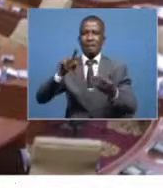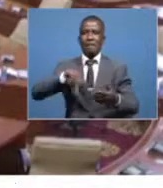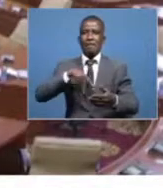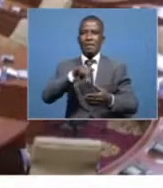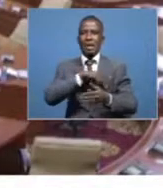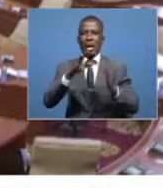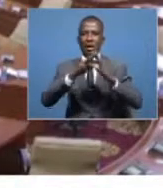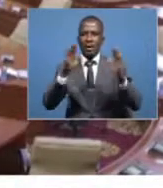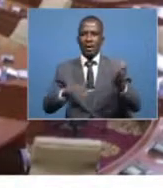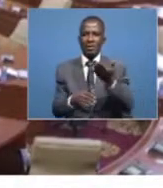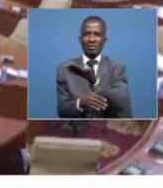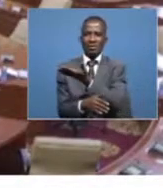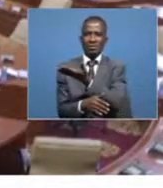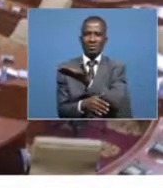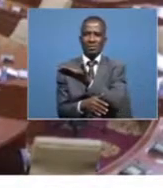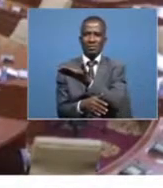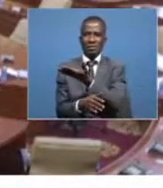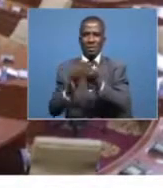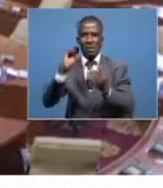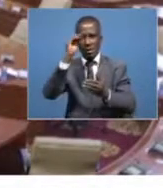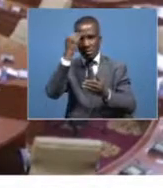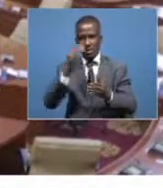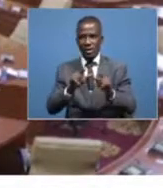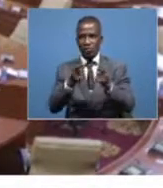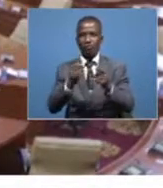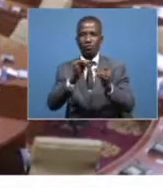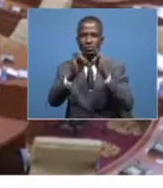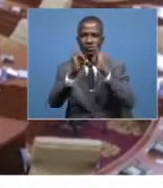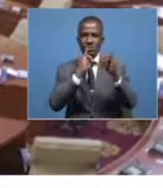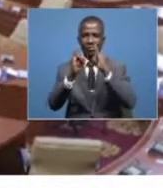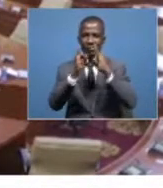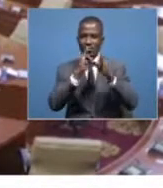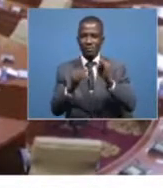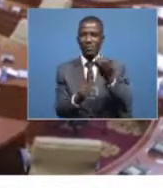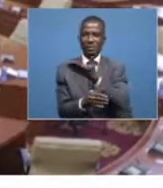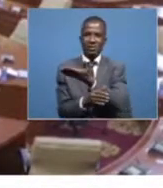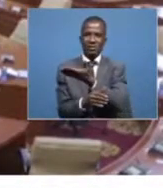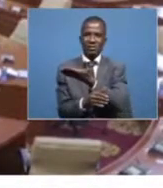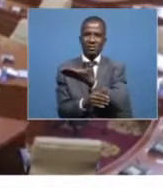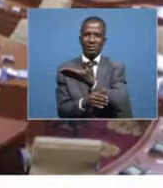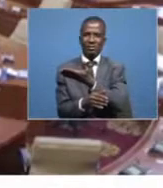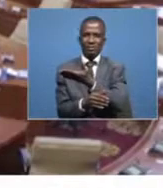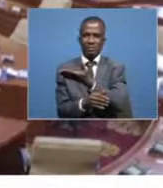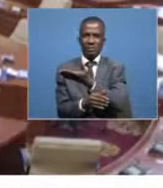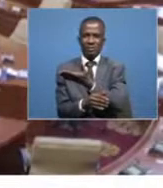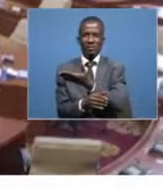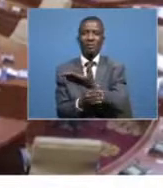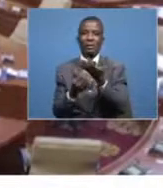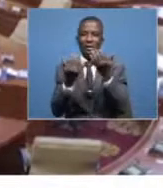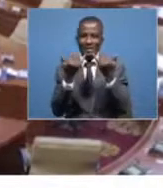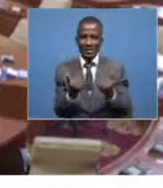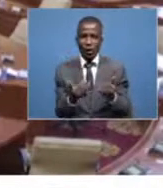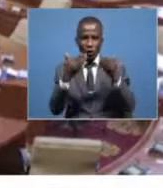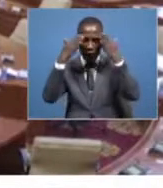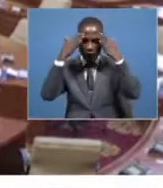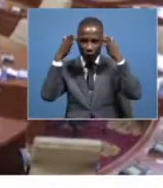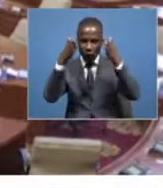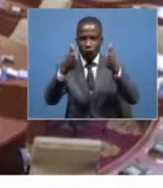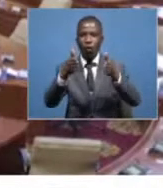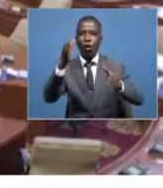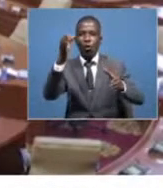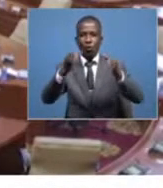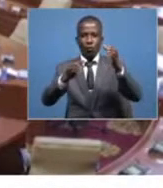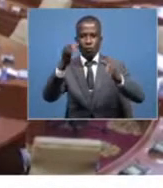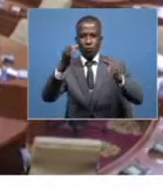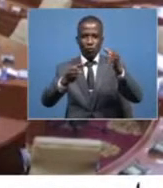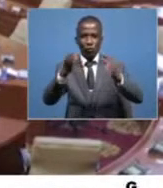GB Parliament, which has got to do with the ministerial vetting, which will take you over. But for now, on GTV is